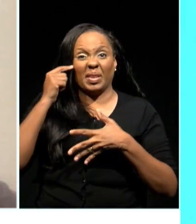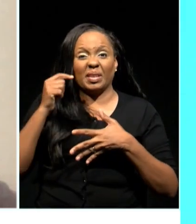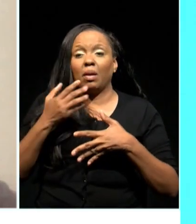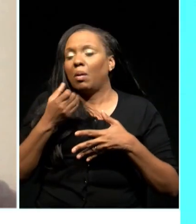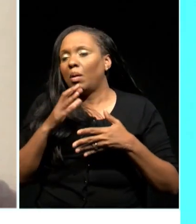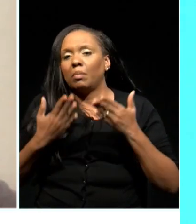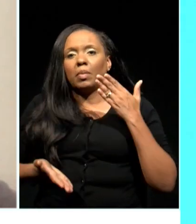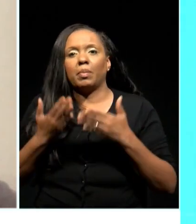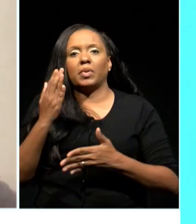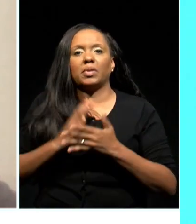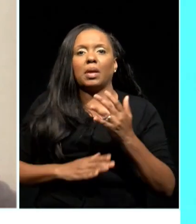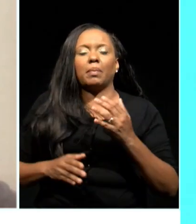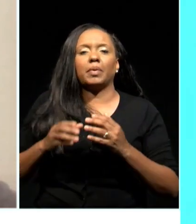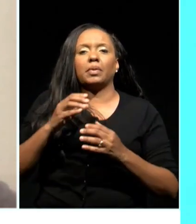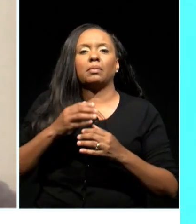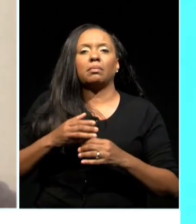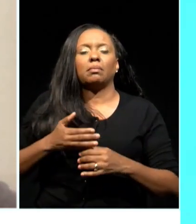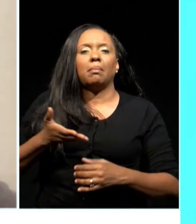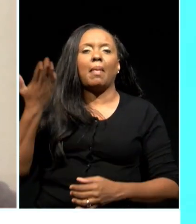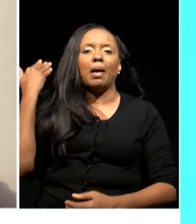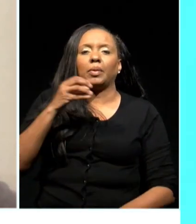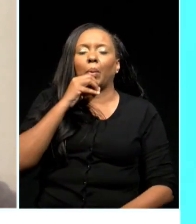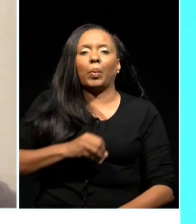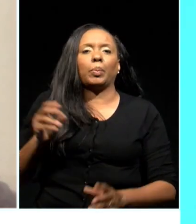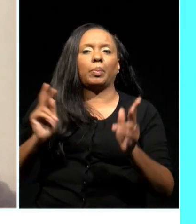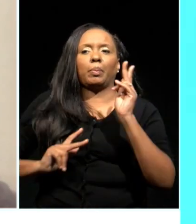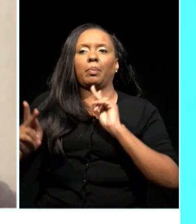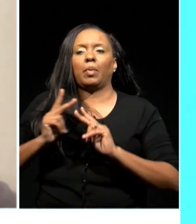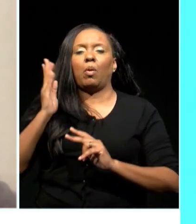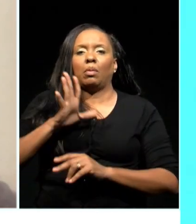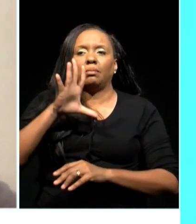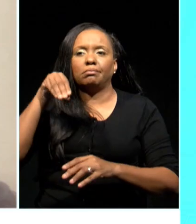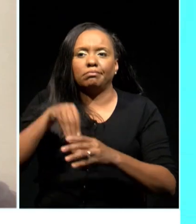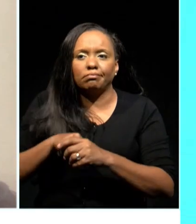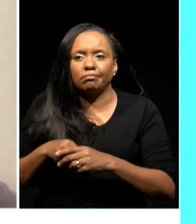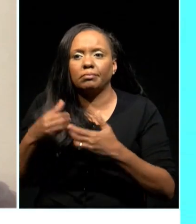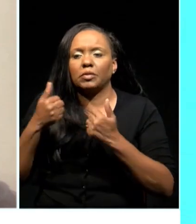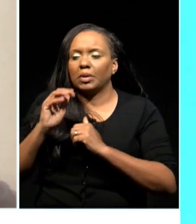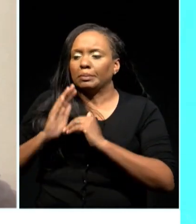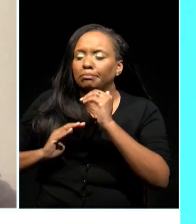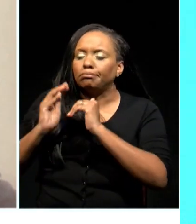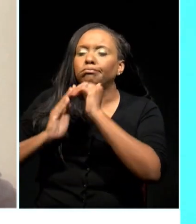least for now, to try to build the party back over the next